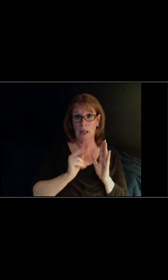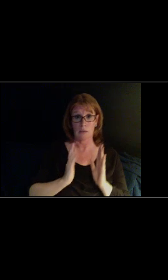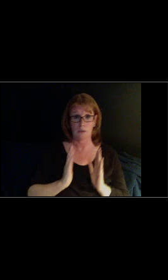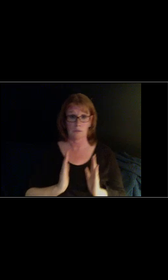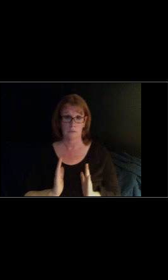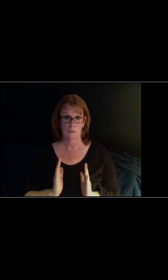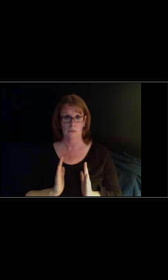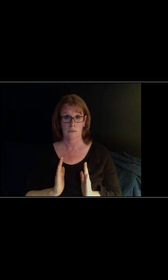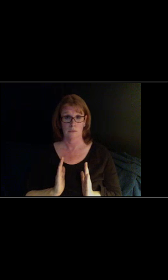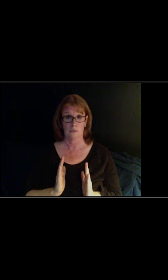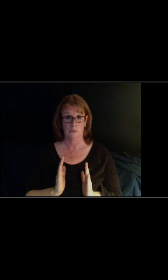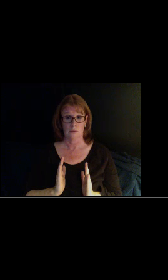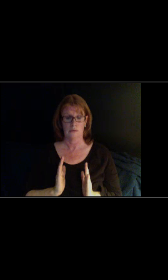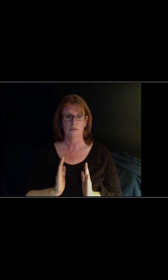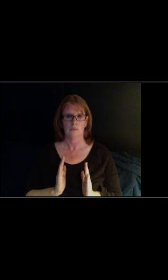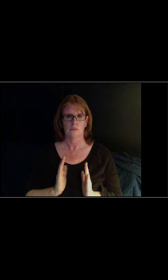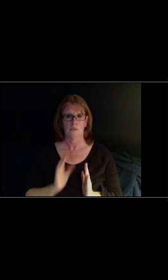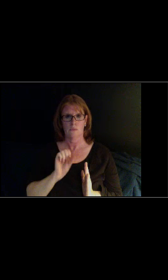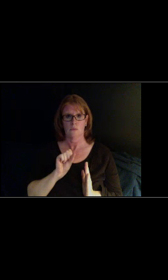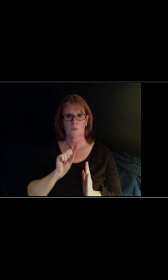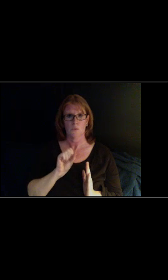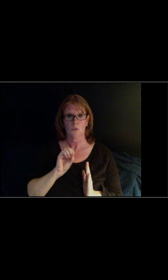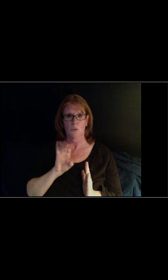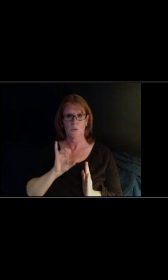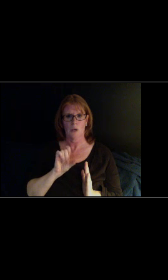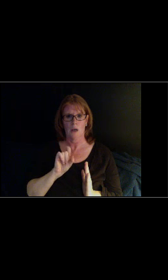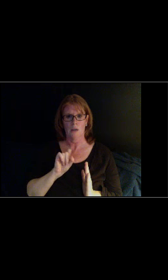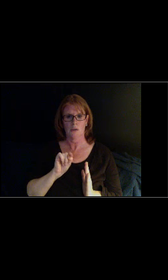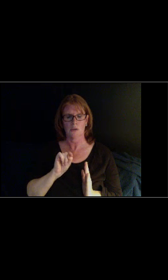procedures, politics. That is the normative ethics.